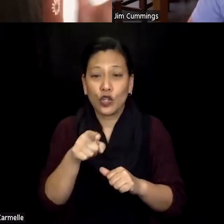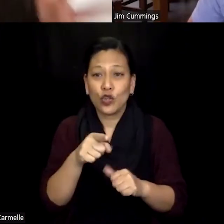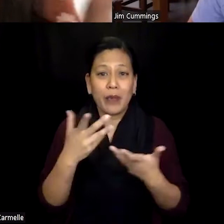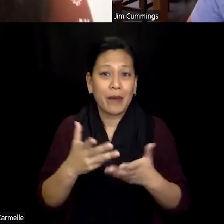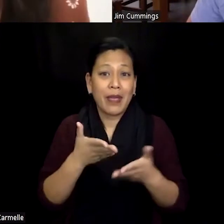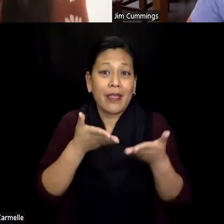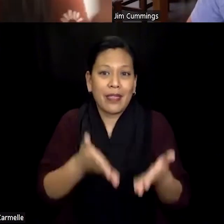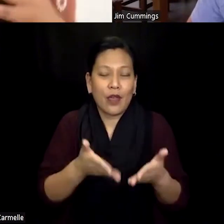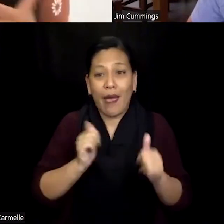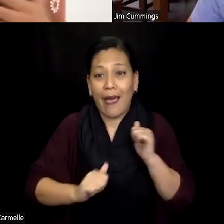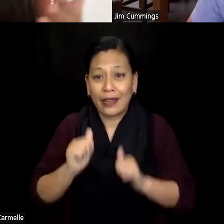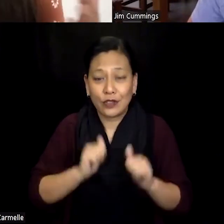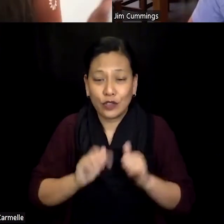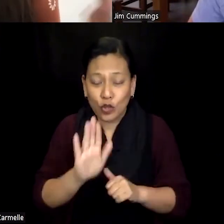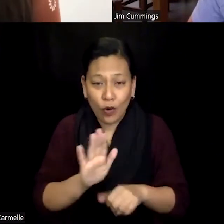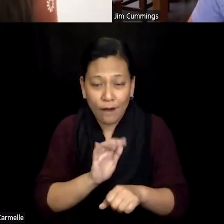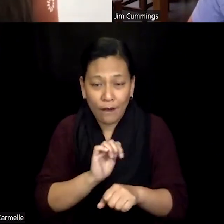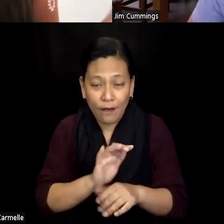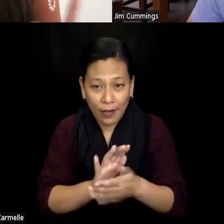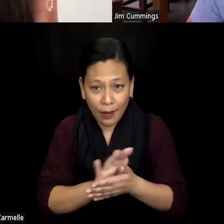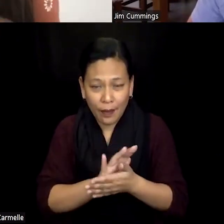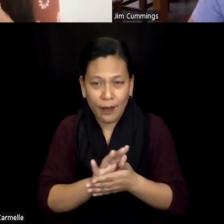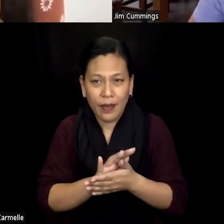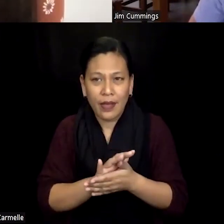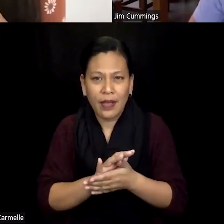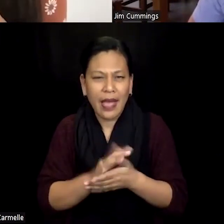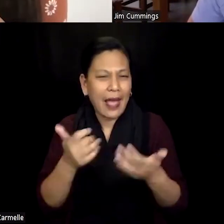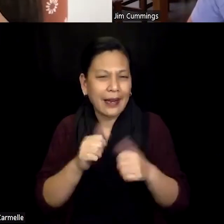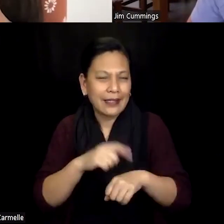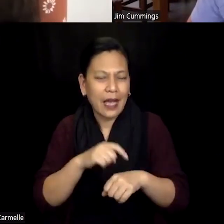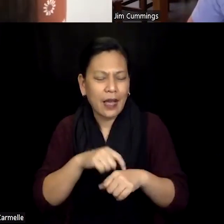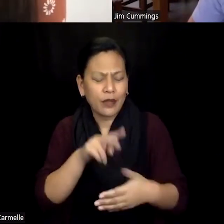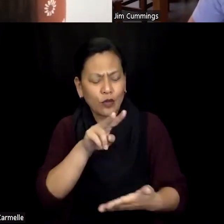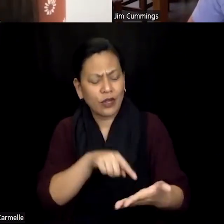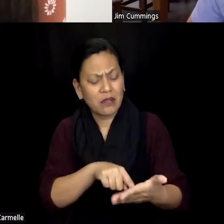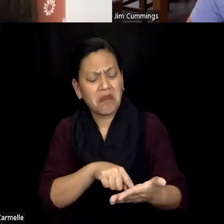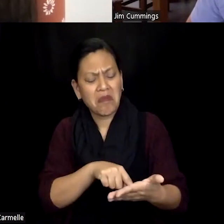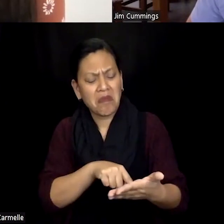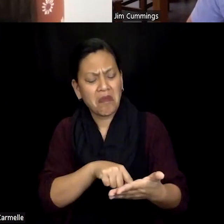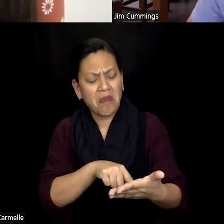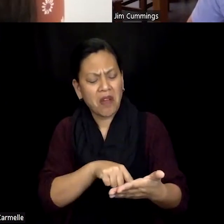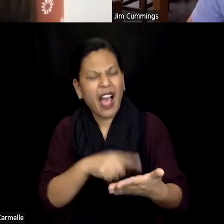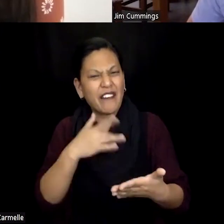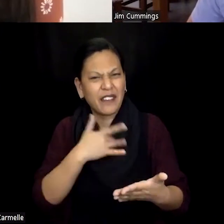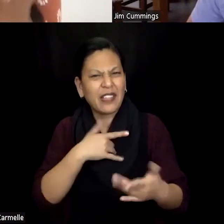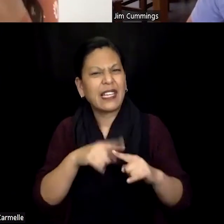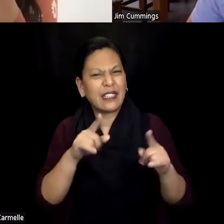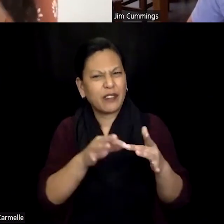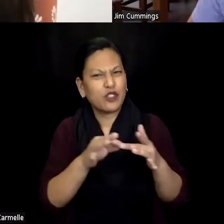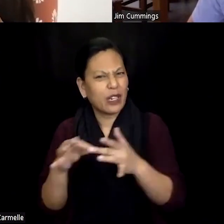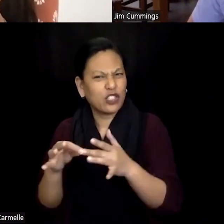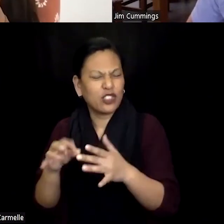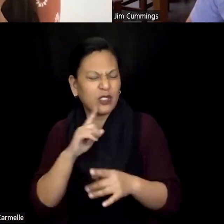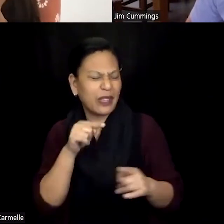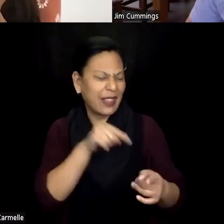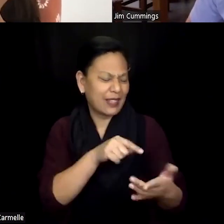set of your own film because you've acted in them as well, where you're like, you know what? I actually want to take this in a completely different direction than what